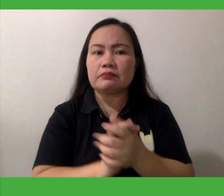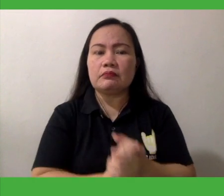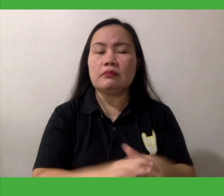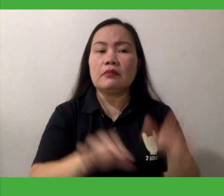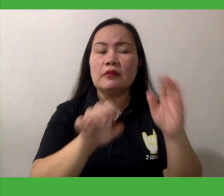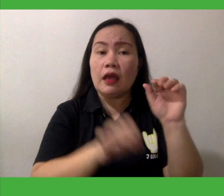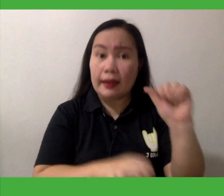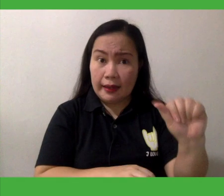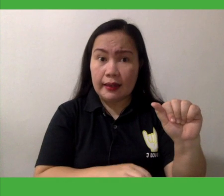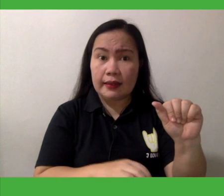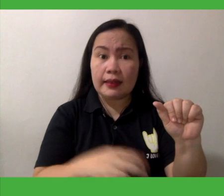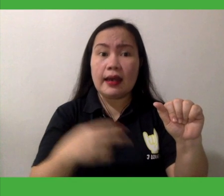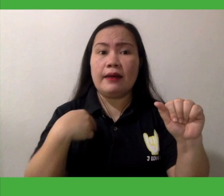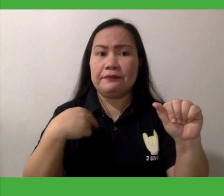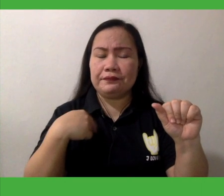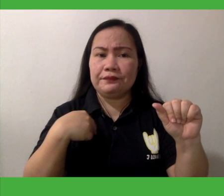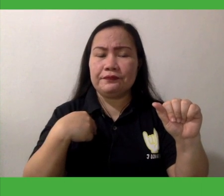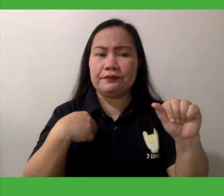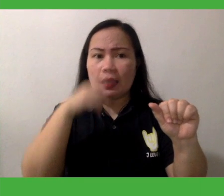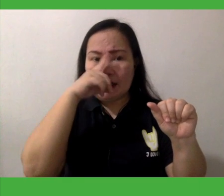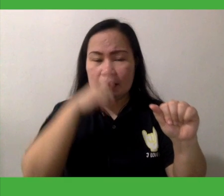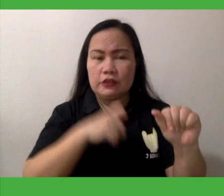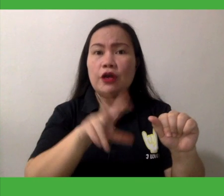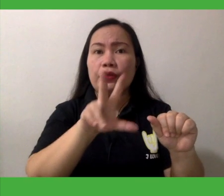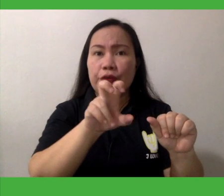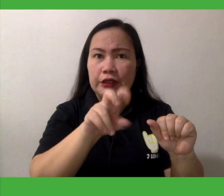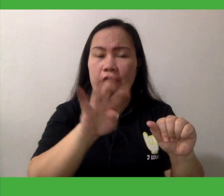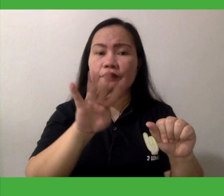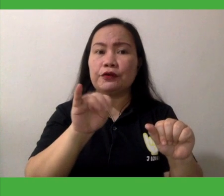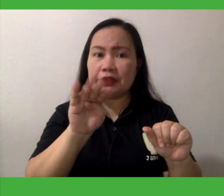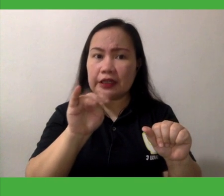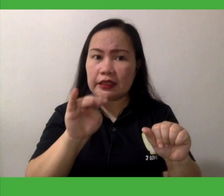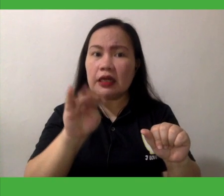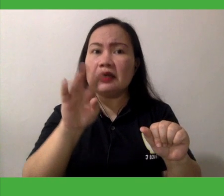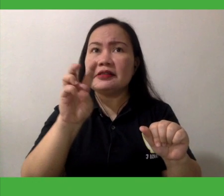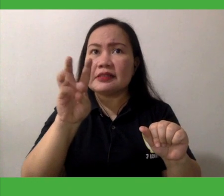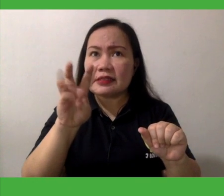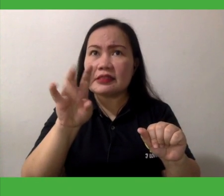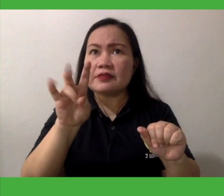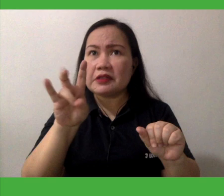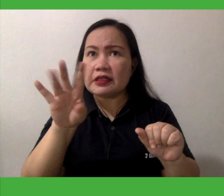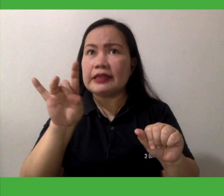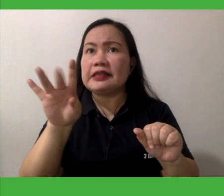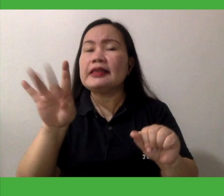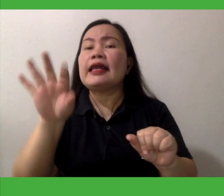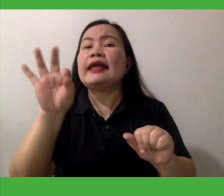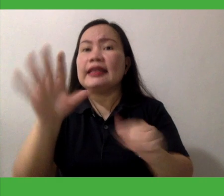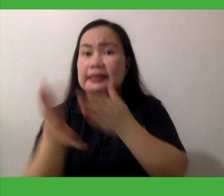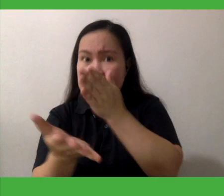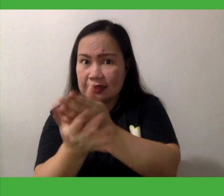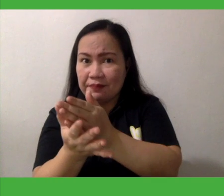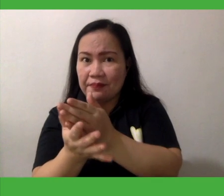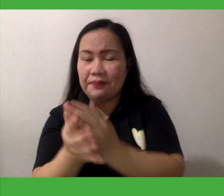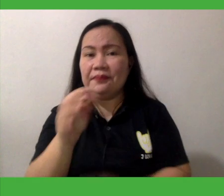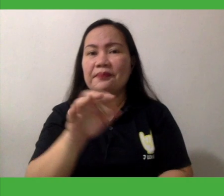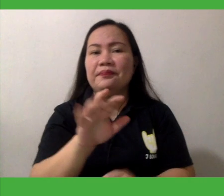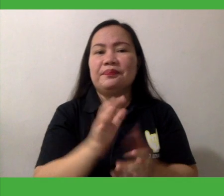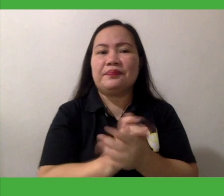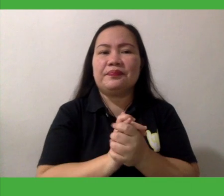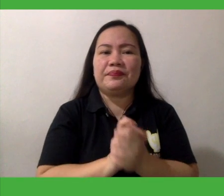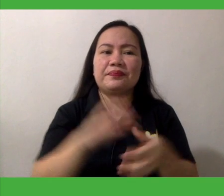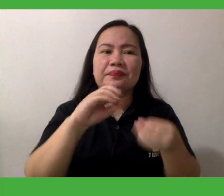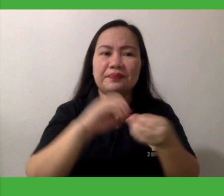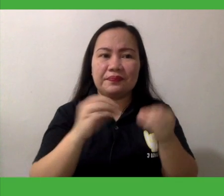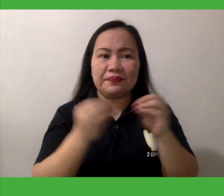A, the variable A, has the age of the teenagers, 13, 14, 15, 16, 17,